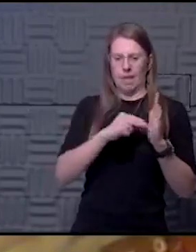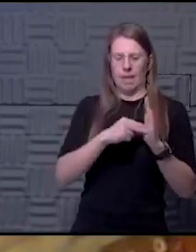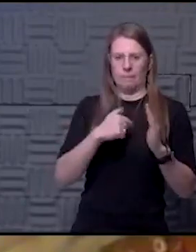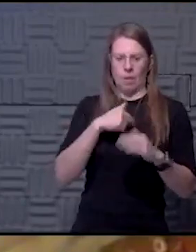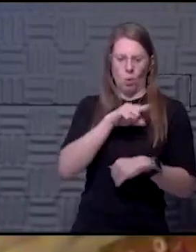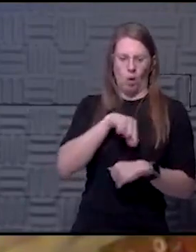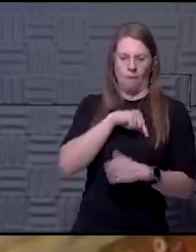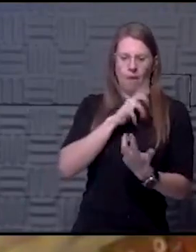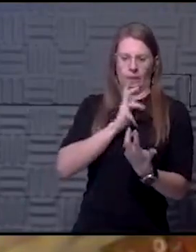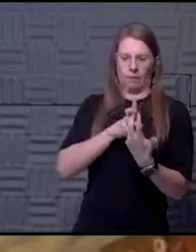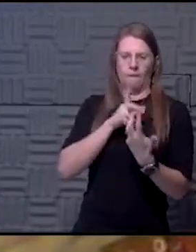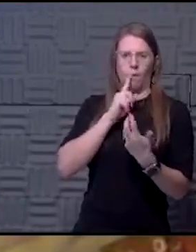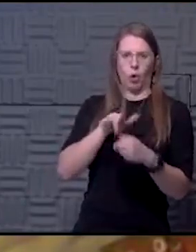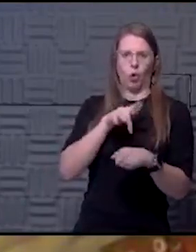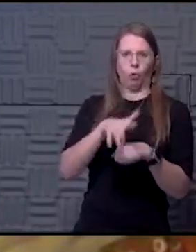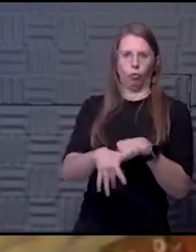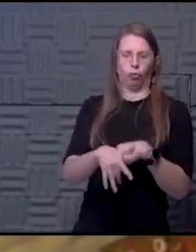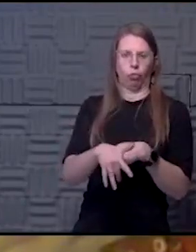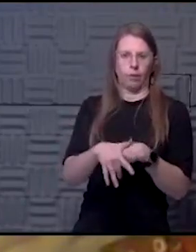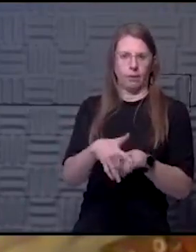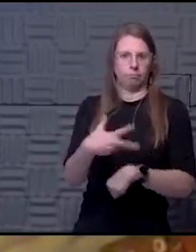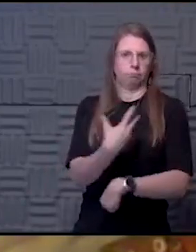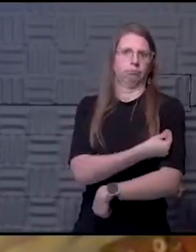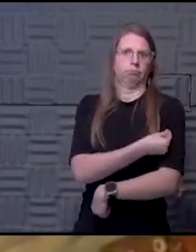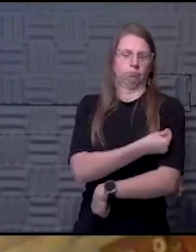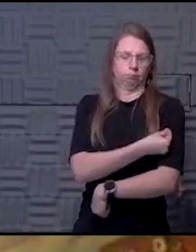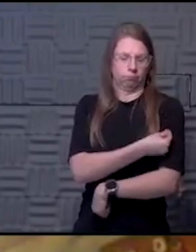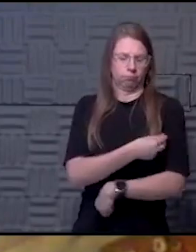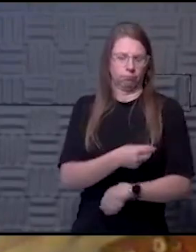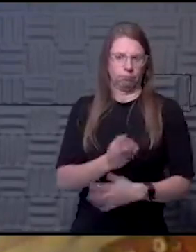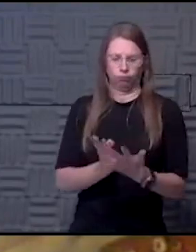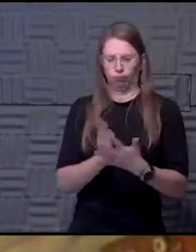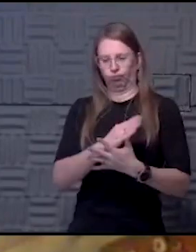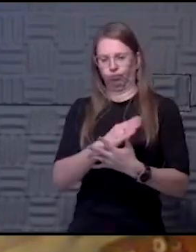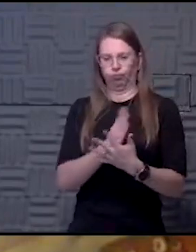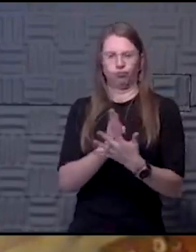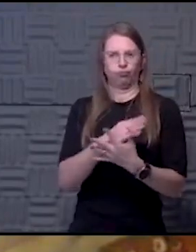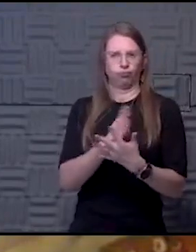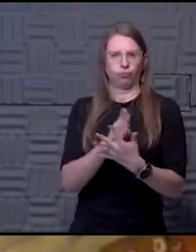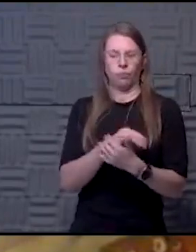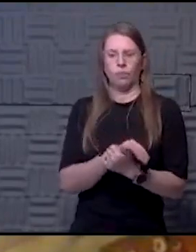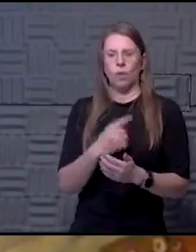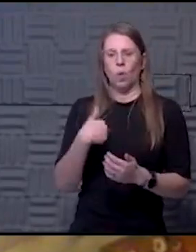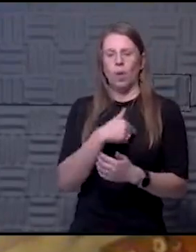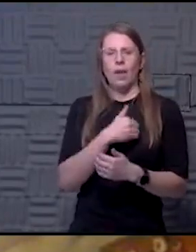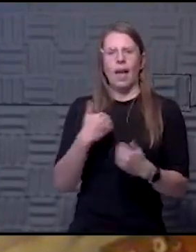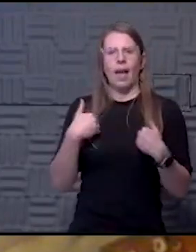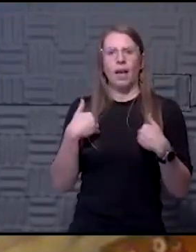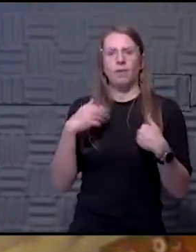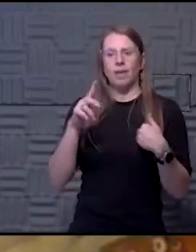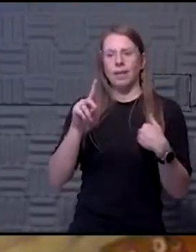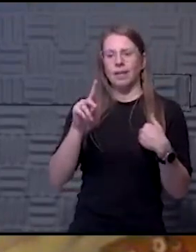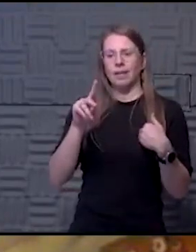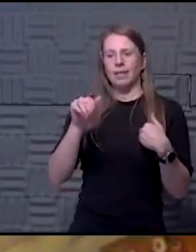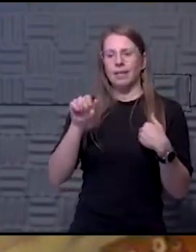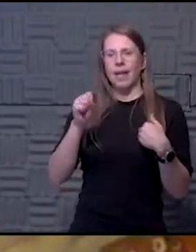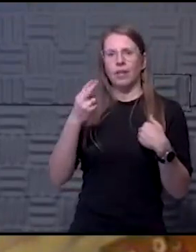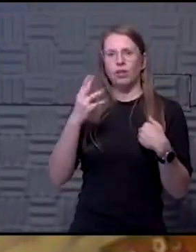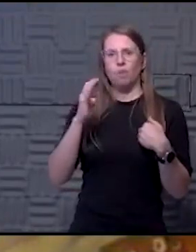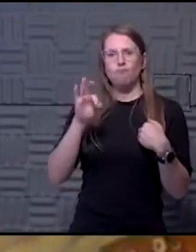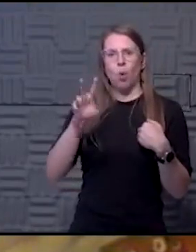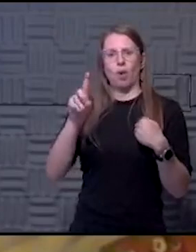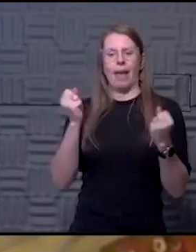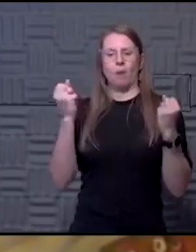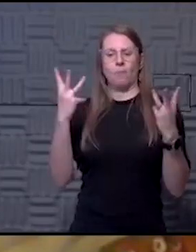qualified, quote unquote, for an earlier phase? For example, we have a dashboard on there that shows how many vaccines have